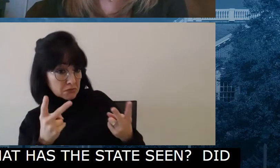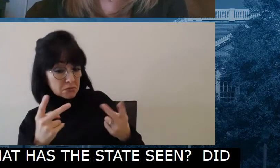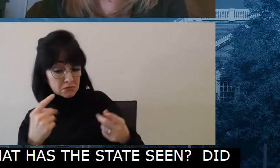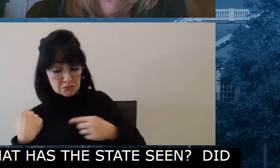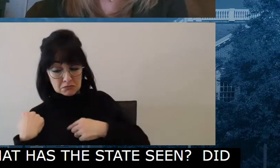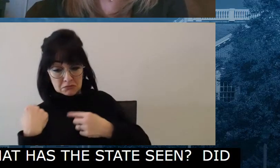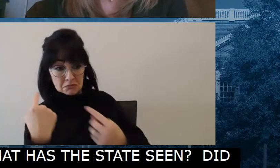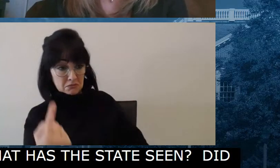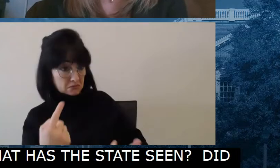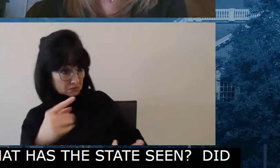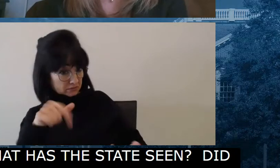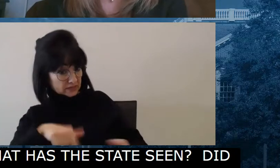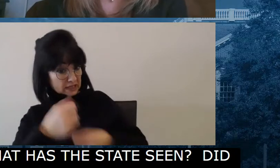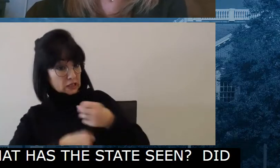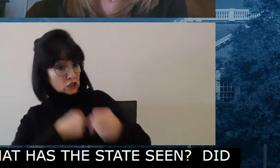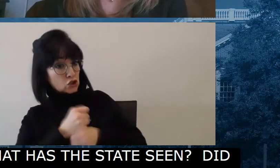bad?